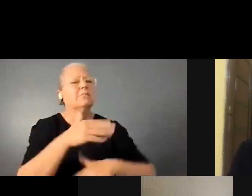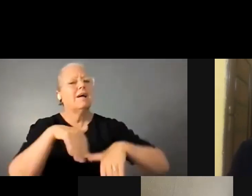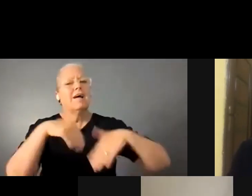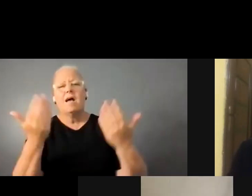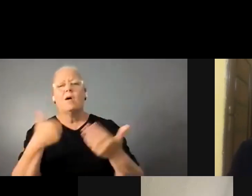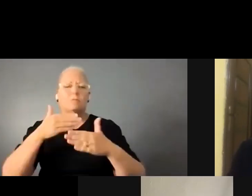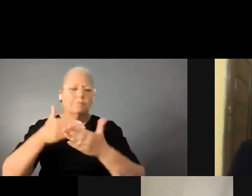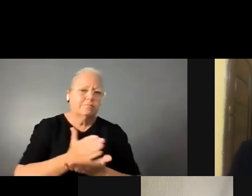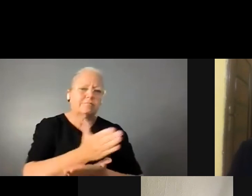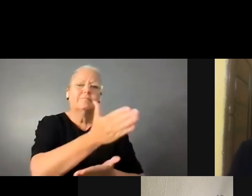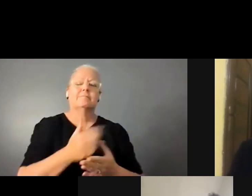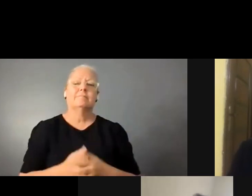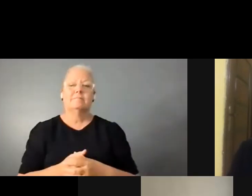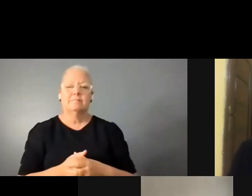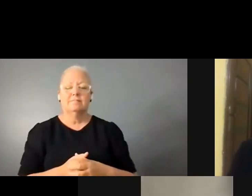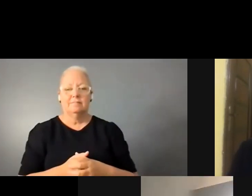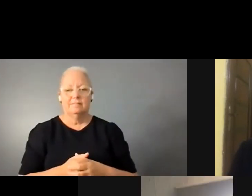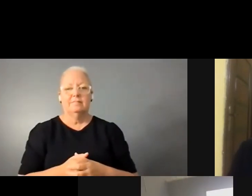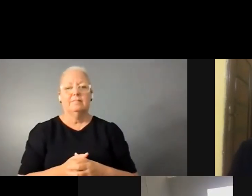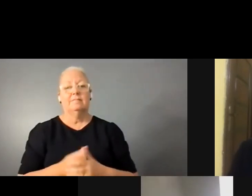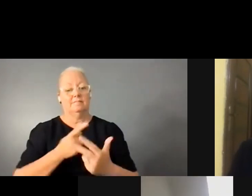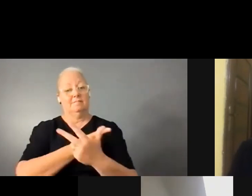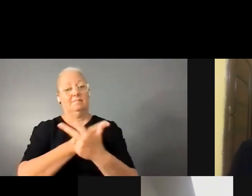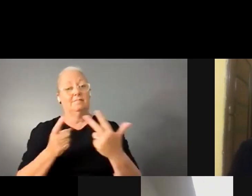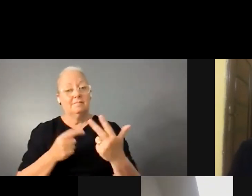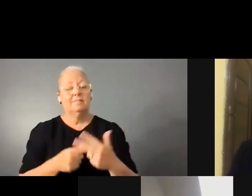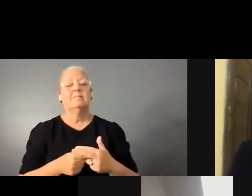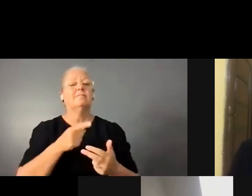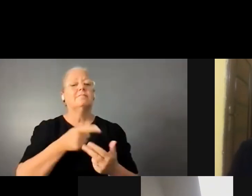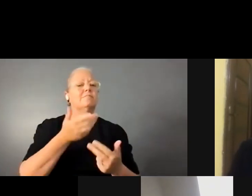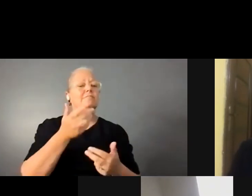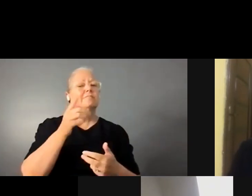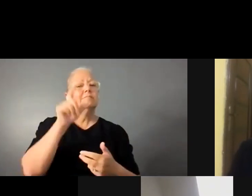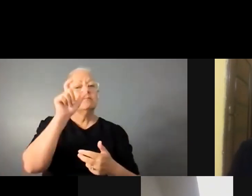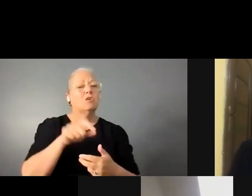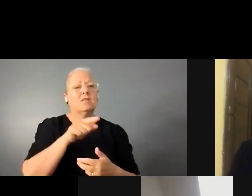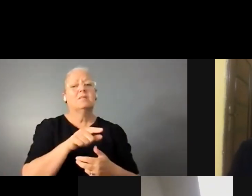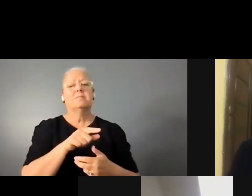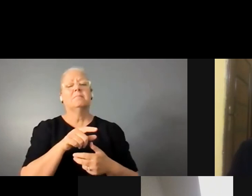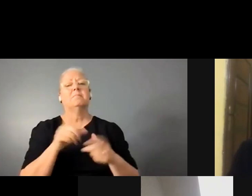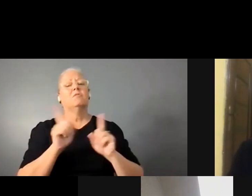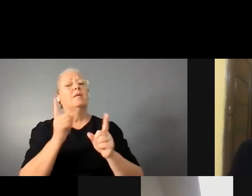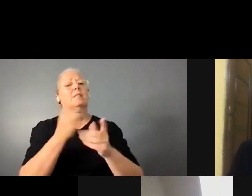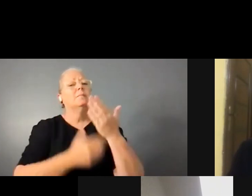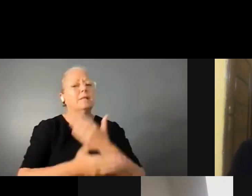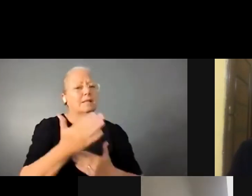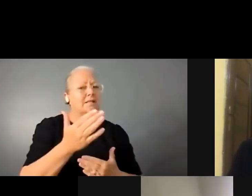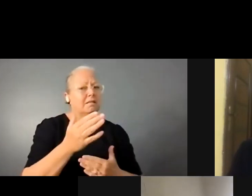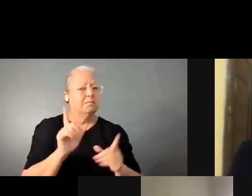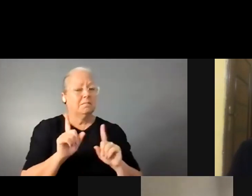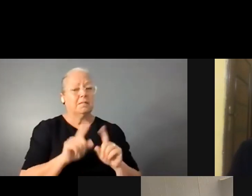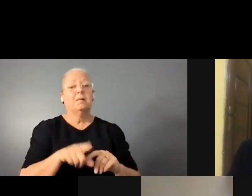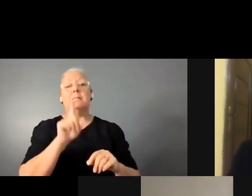We've listened to the first story of a young man from Sinjar who did not suffer from disability, but as a result of the ISIS attack,